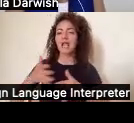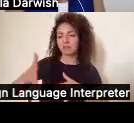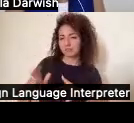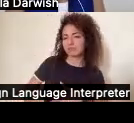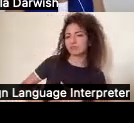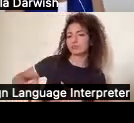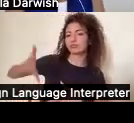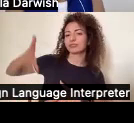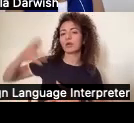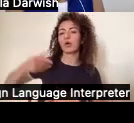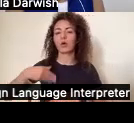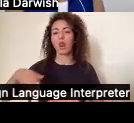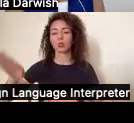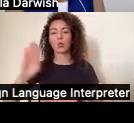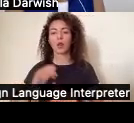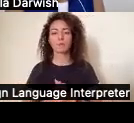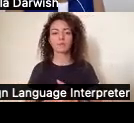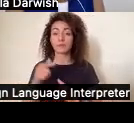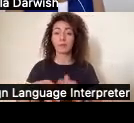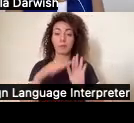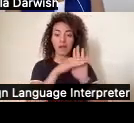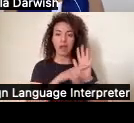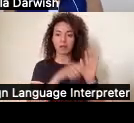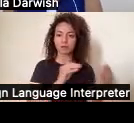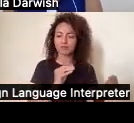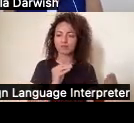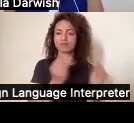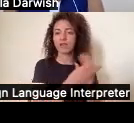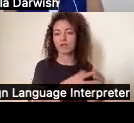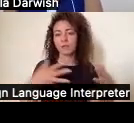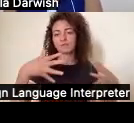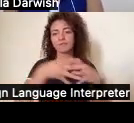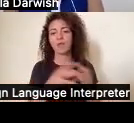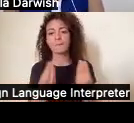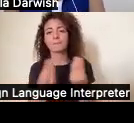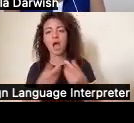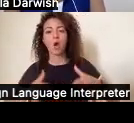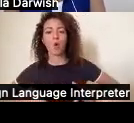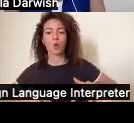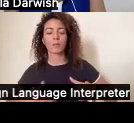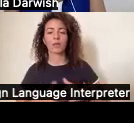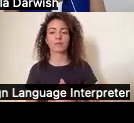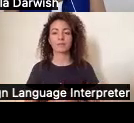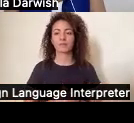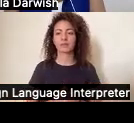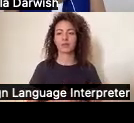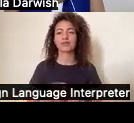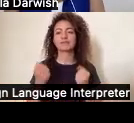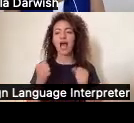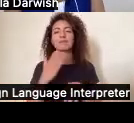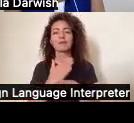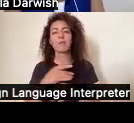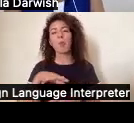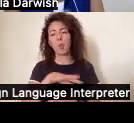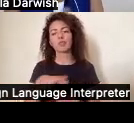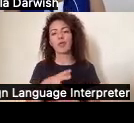also transitioning this program into to the government due to the capacity and the funding situation, the fiscal issues.